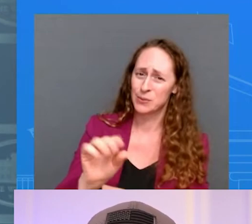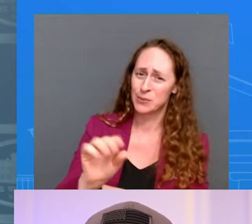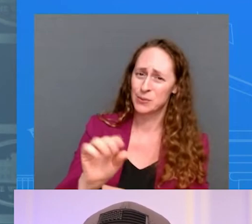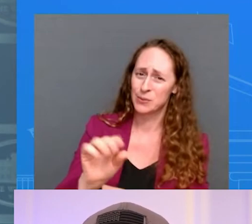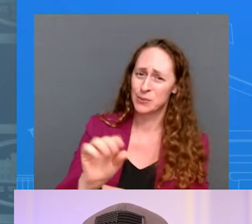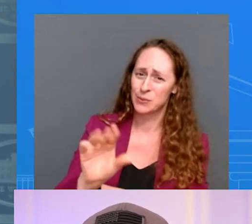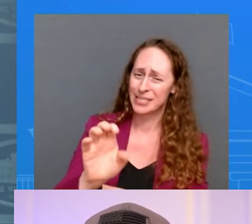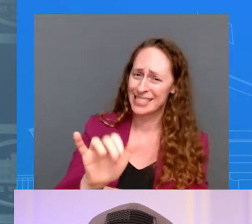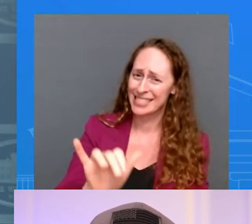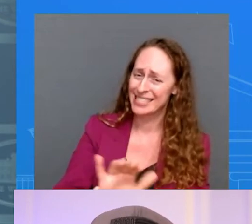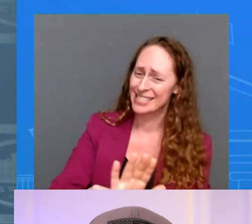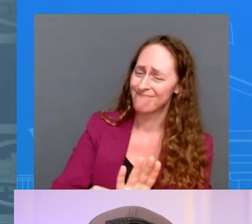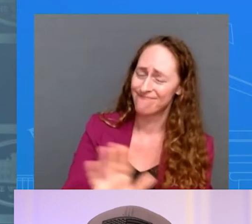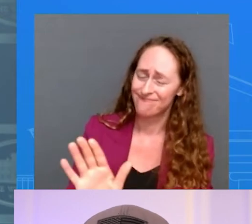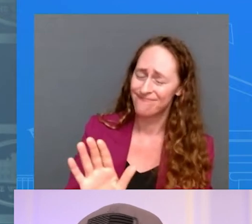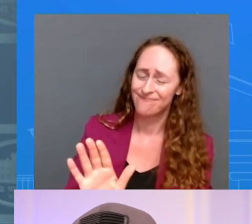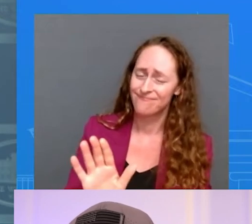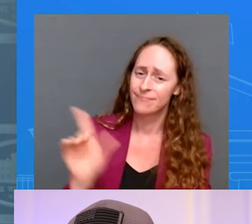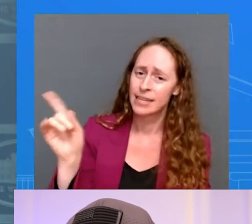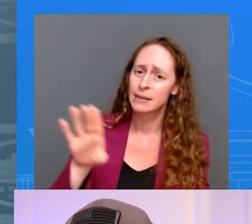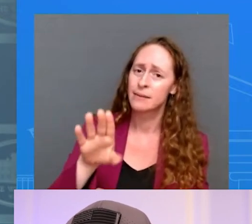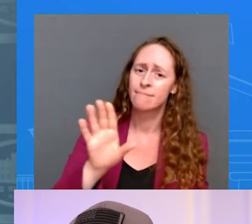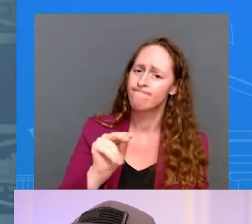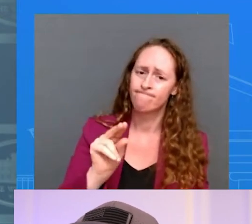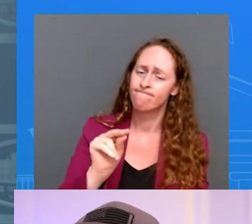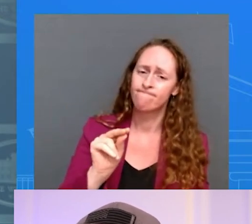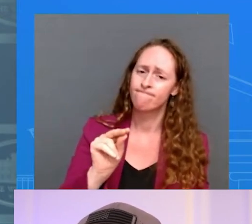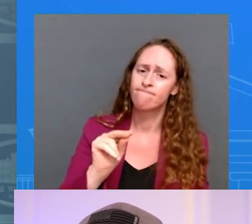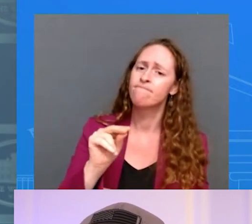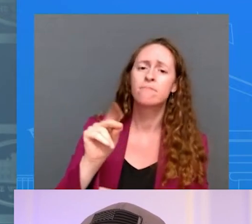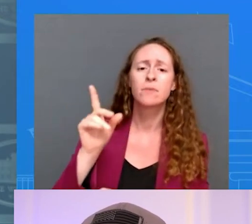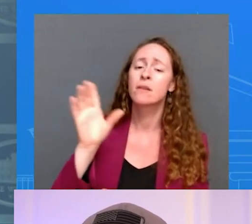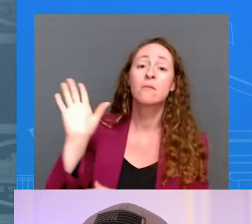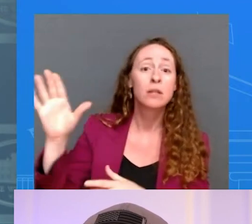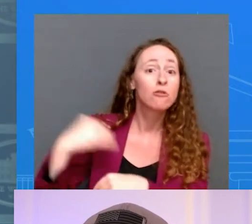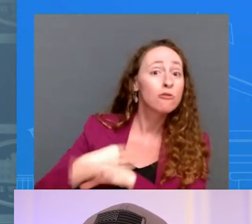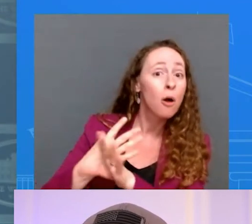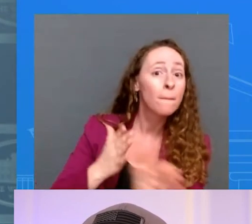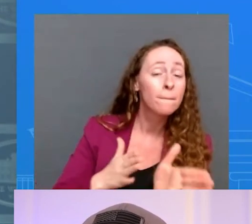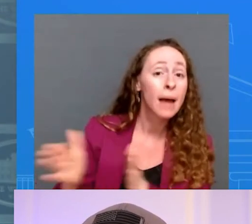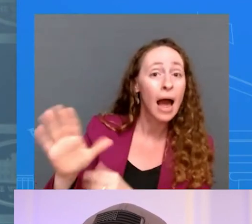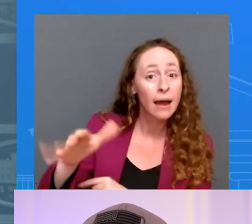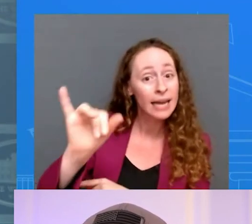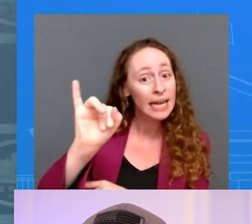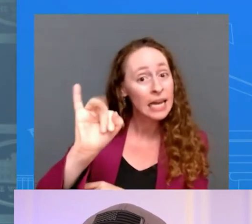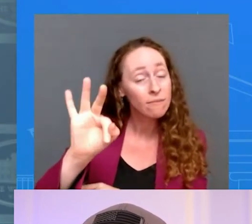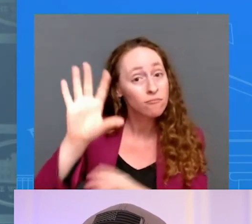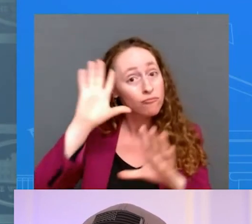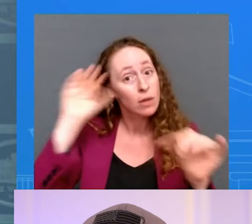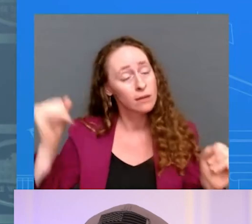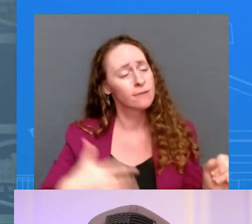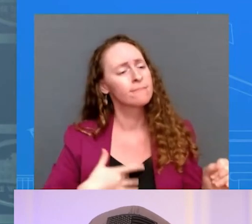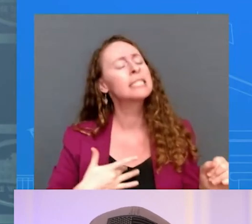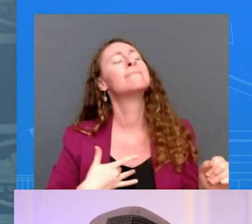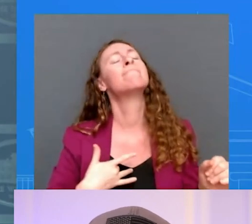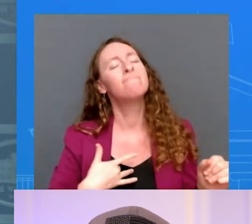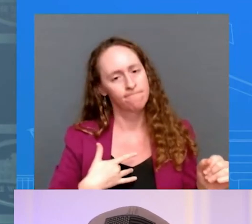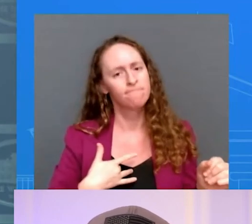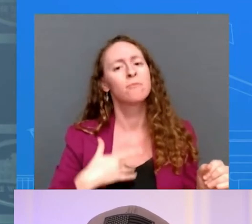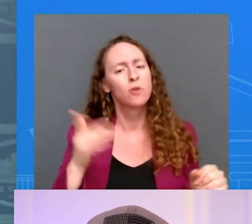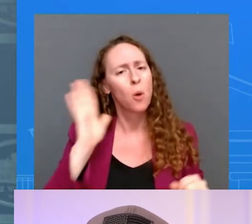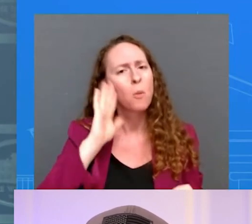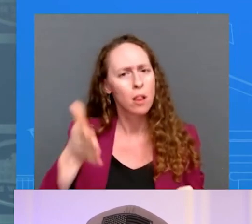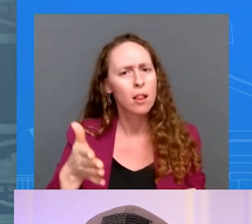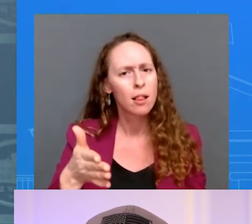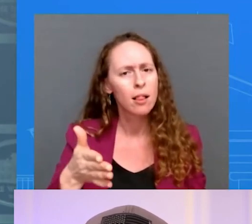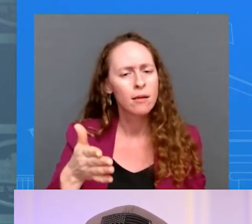time. Uh-huh. Anybody believe that was the appropriate way to respond, or that it would have an effect and an outcome that he wants